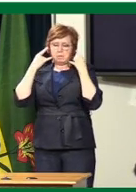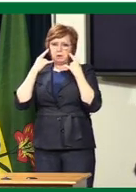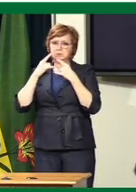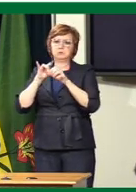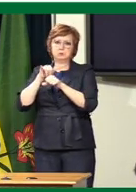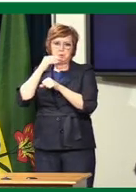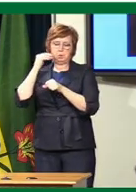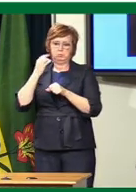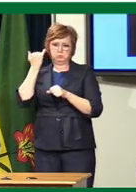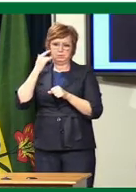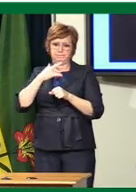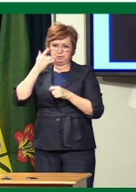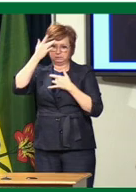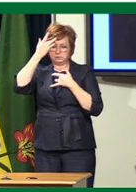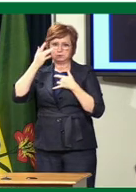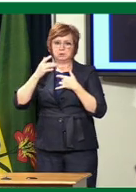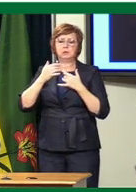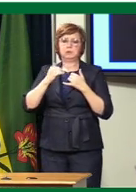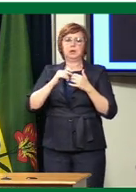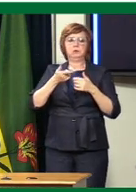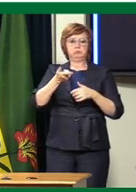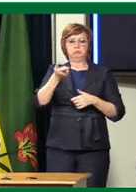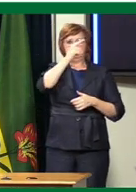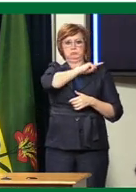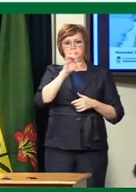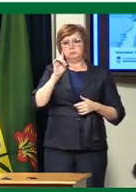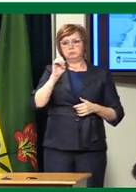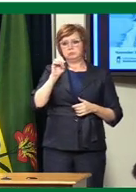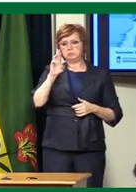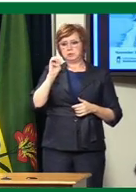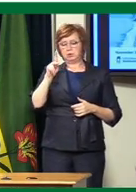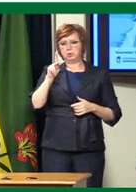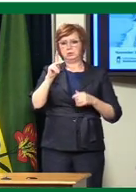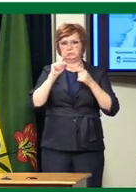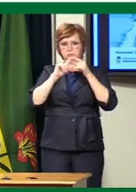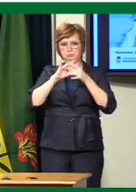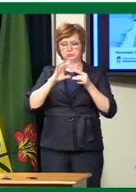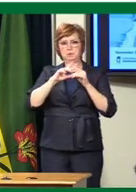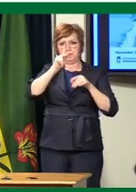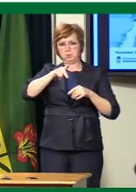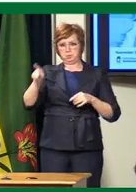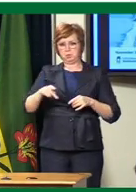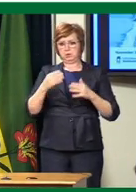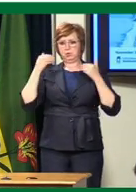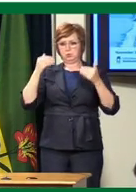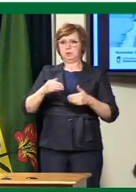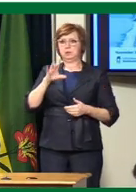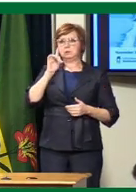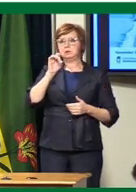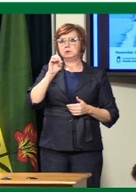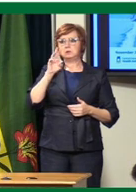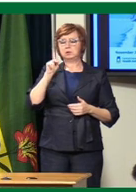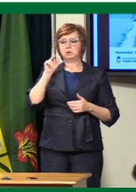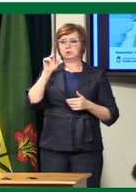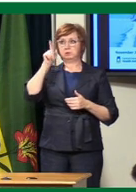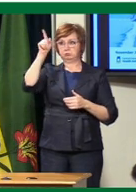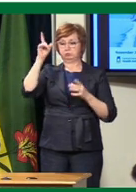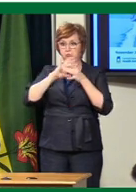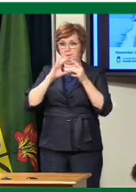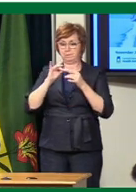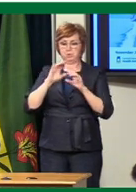an update on the Health System Readiness Plan and again to highlight some of the pressures the system is facing. Go ahead, Derek.